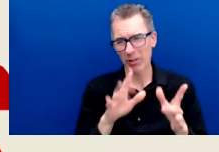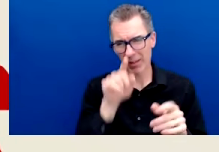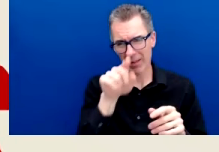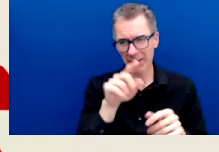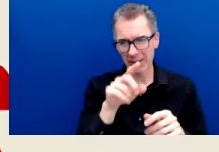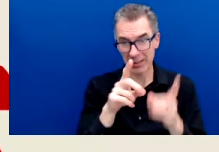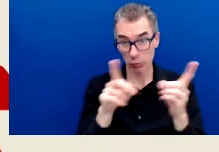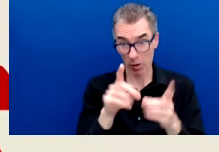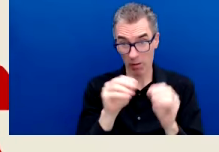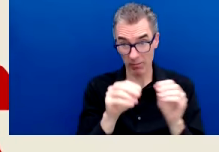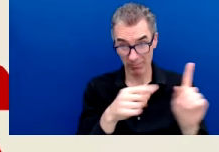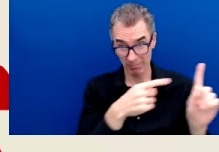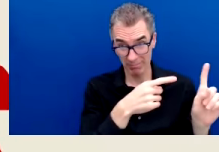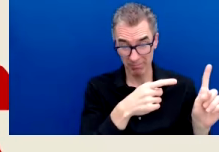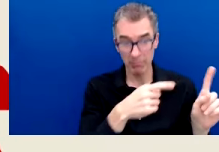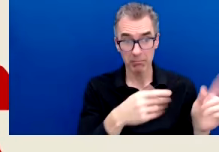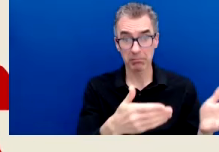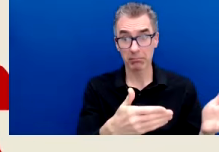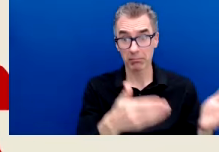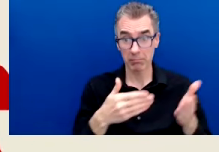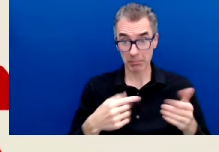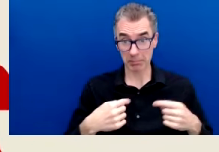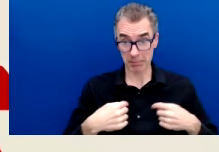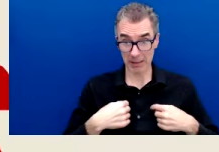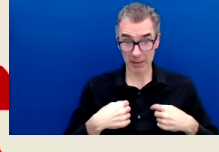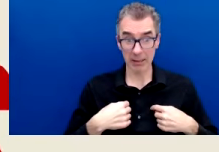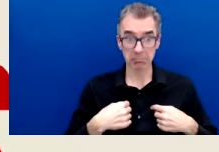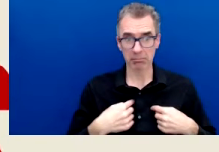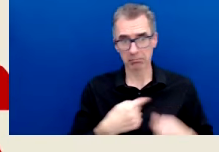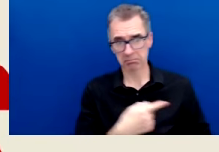office, and my contact information as well too.